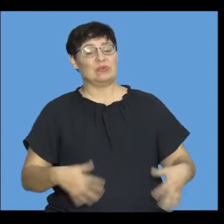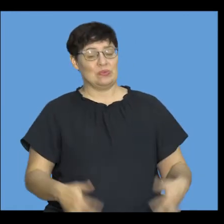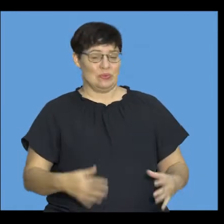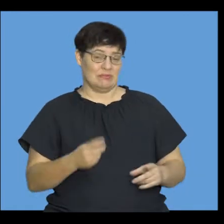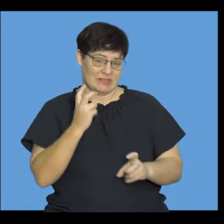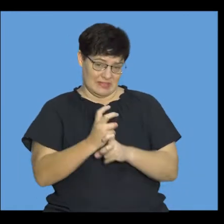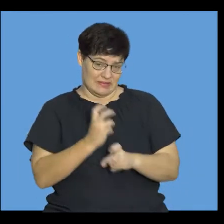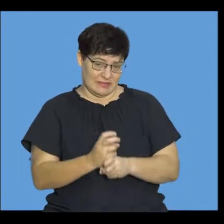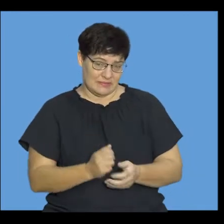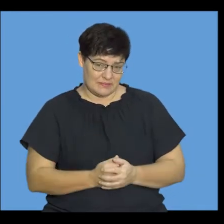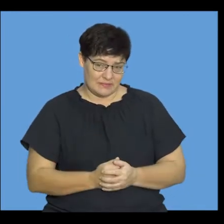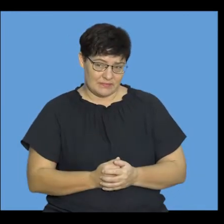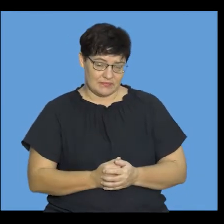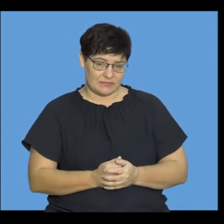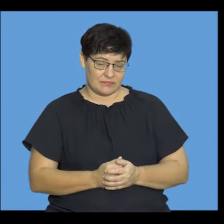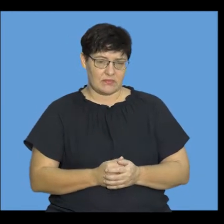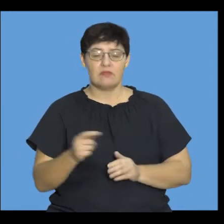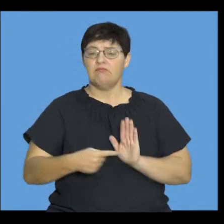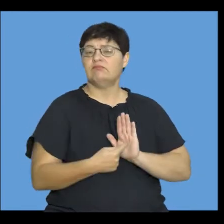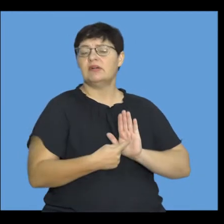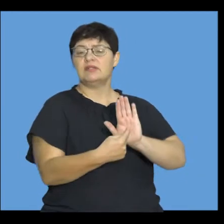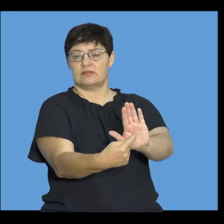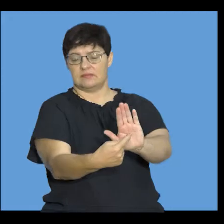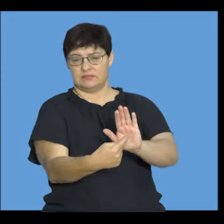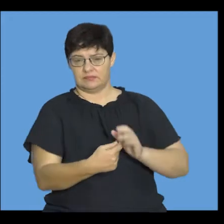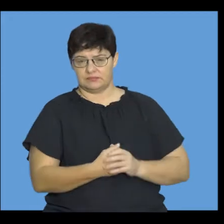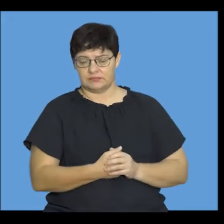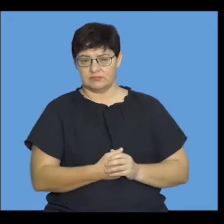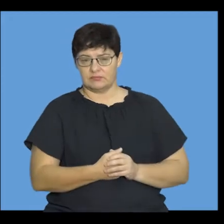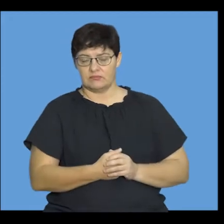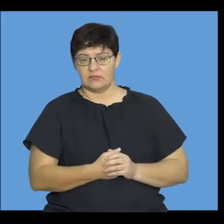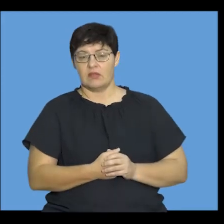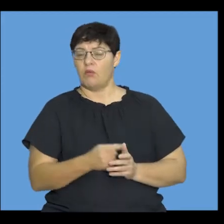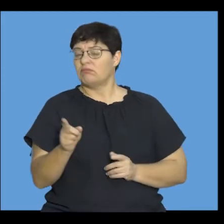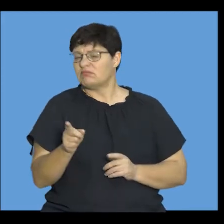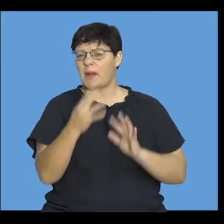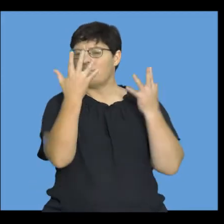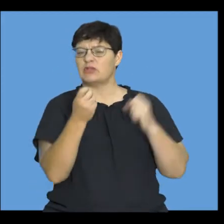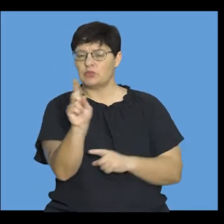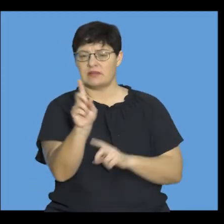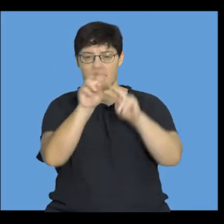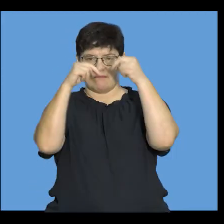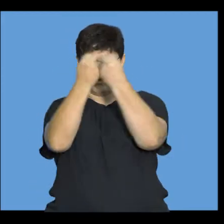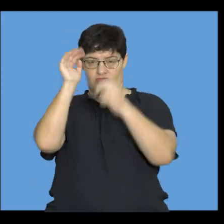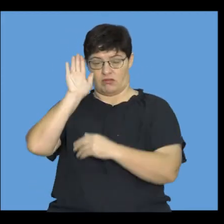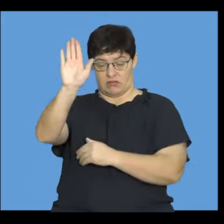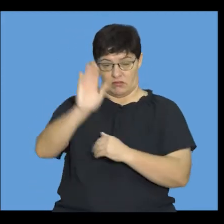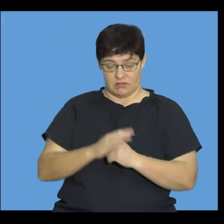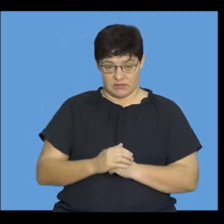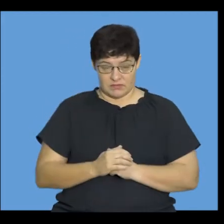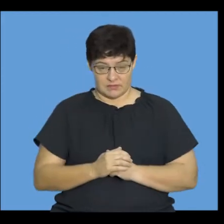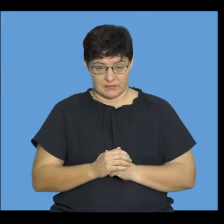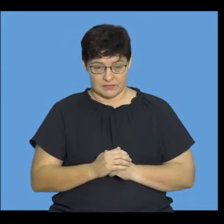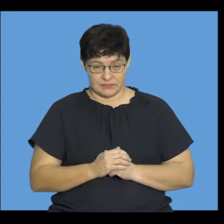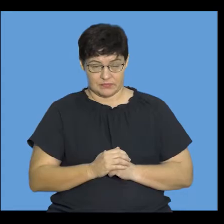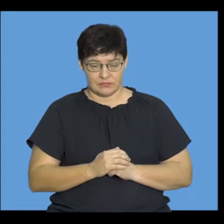So this is just an example for you of a national budget. Now you can see, historically, it goes